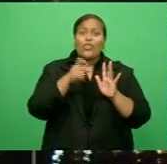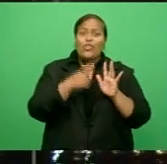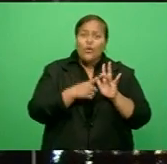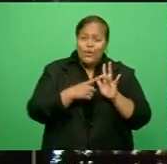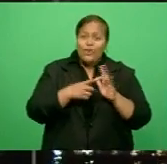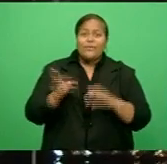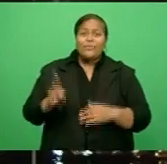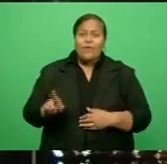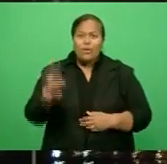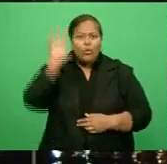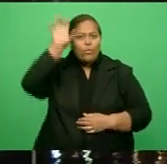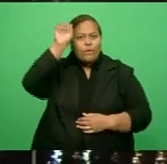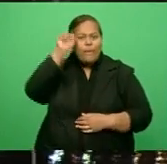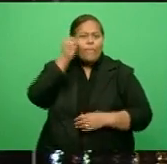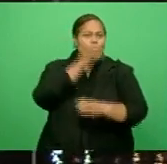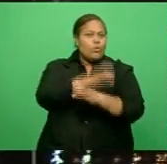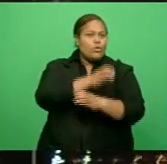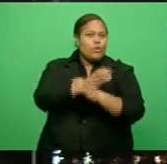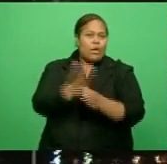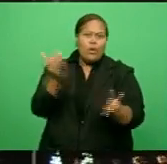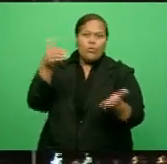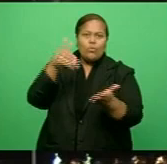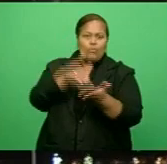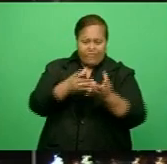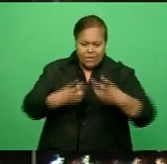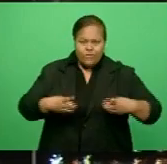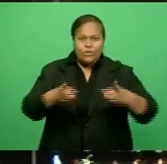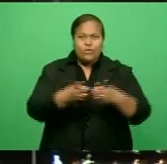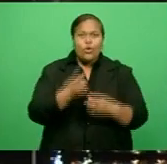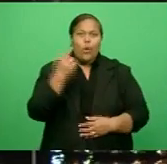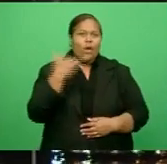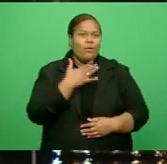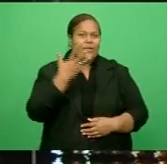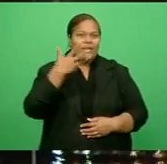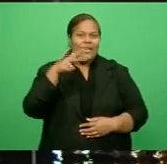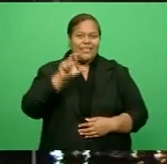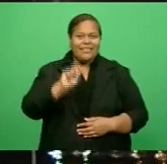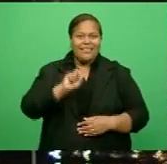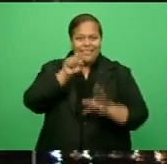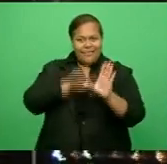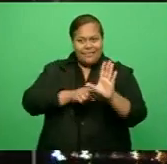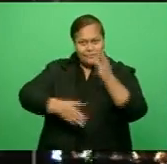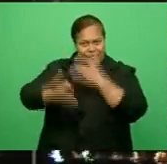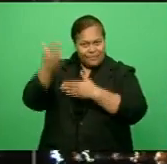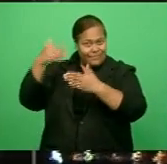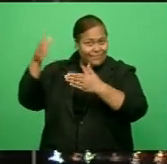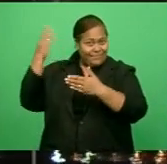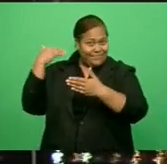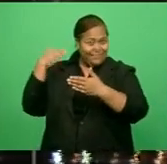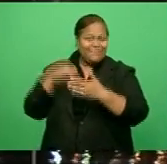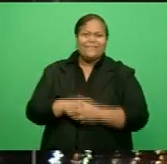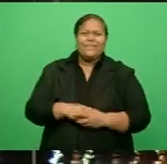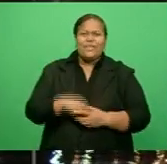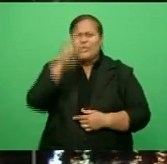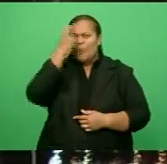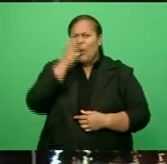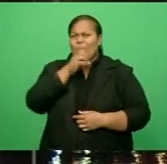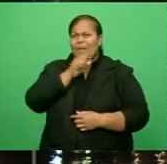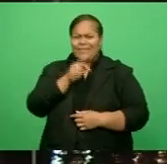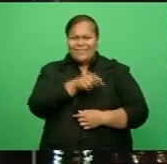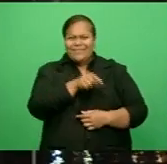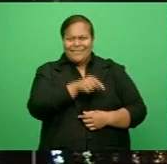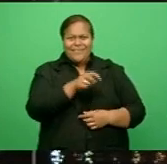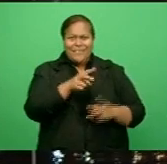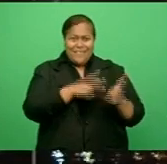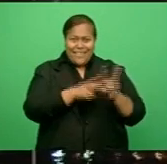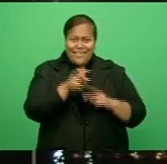arrival of Christianity in their district 180 years ago. Village elder Williame Vakadengai says this is